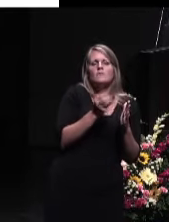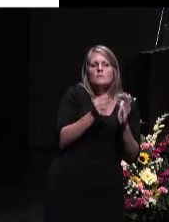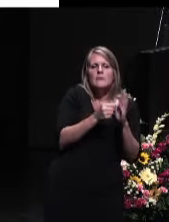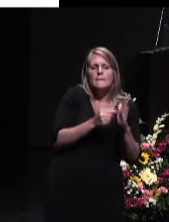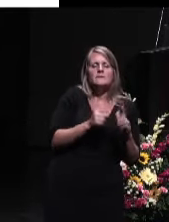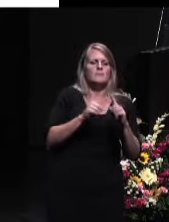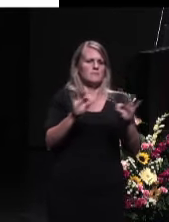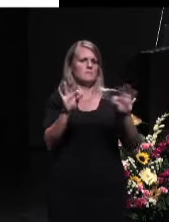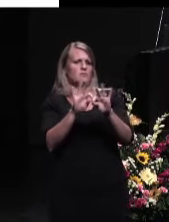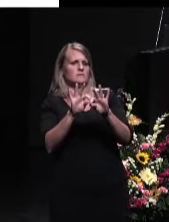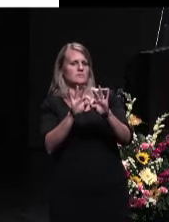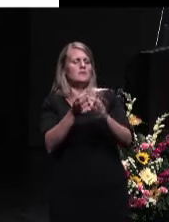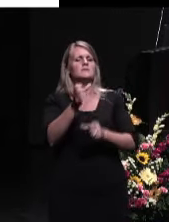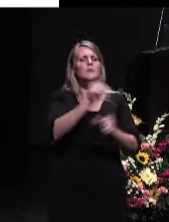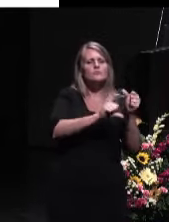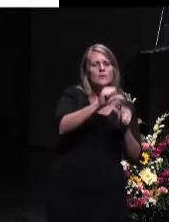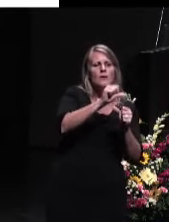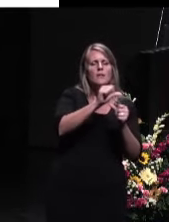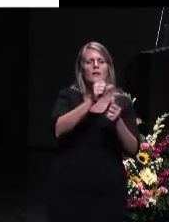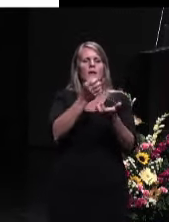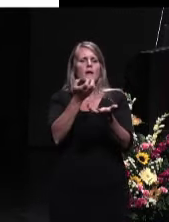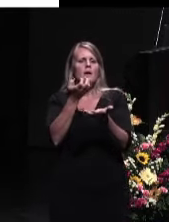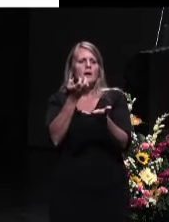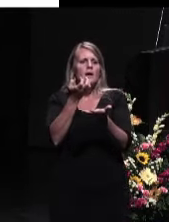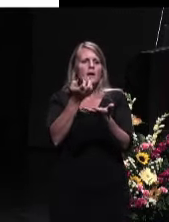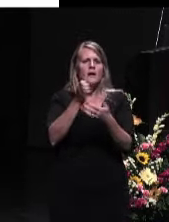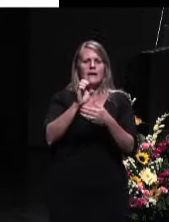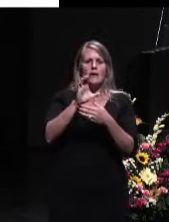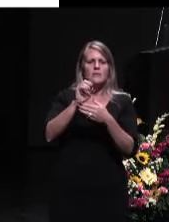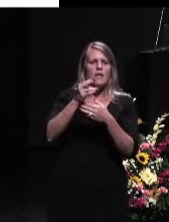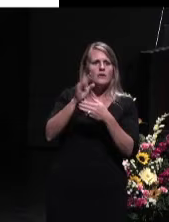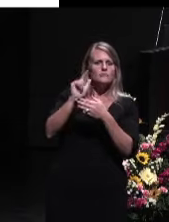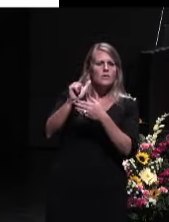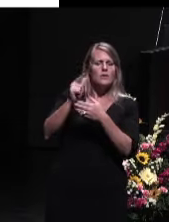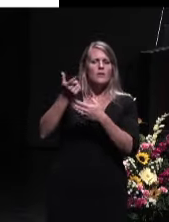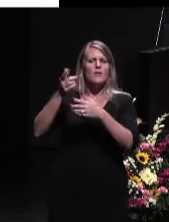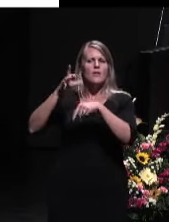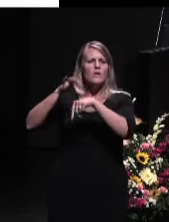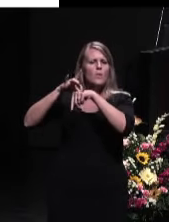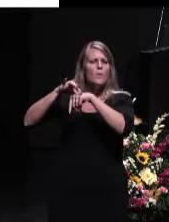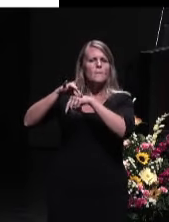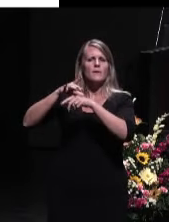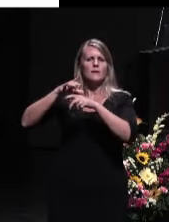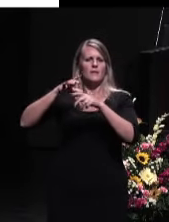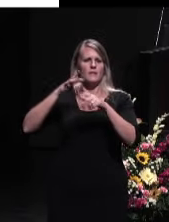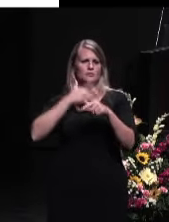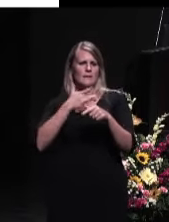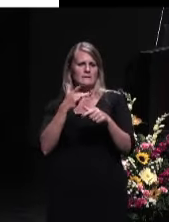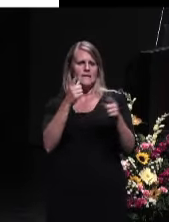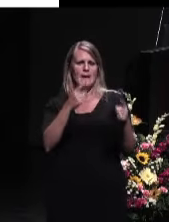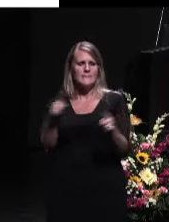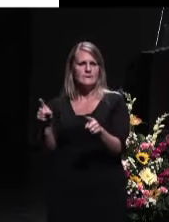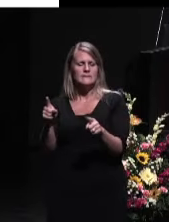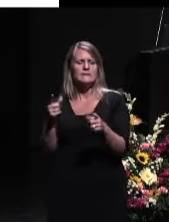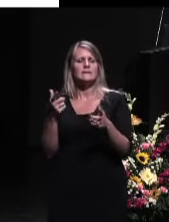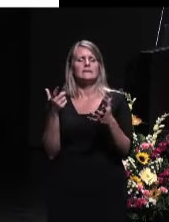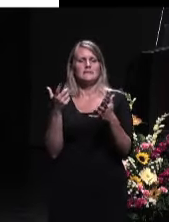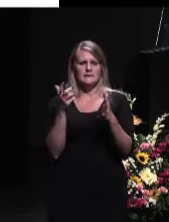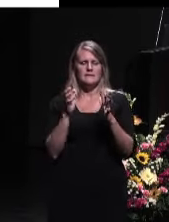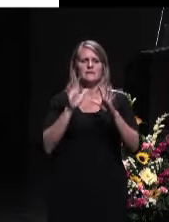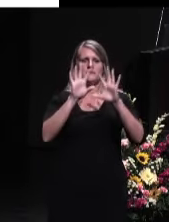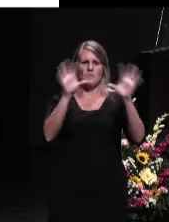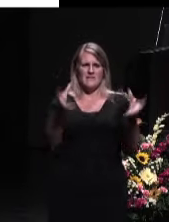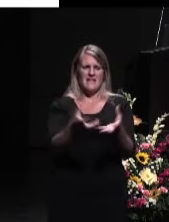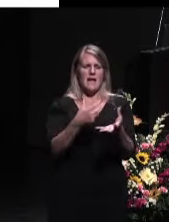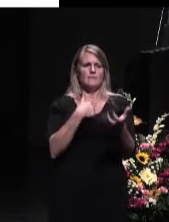of sociological, economic, global trends and things that are occurring, and I'm trying to put the context in the